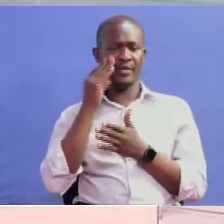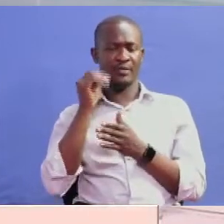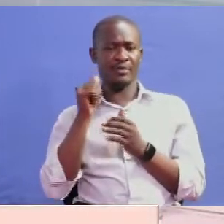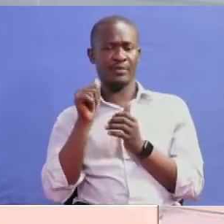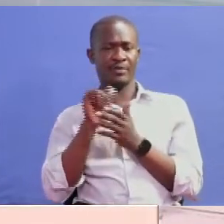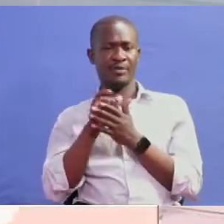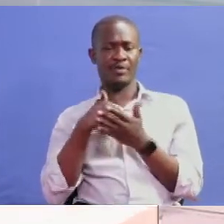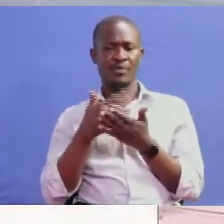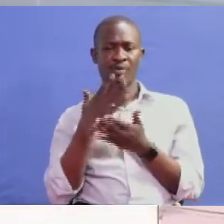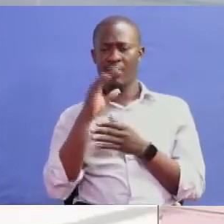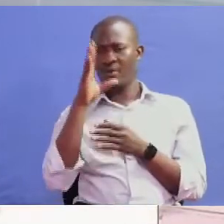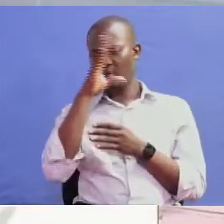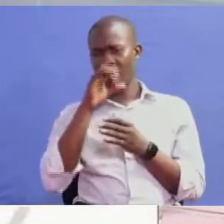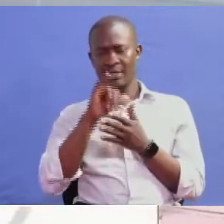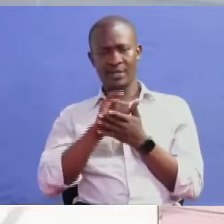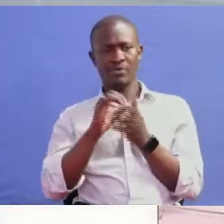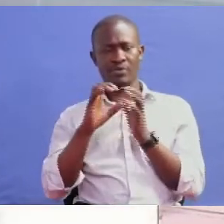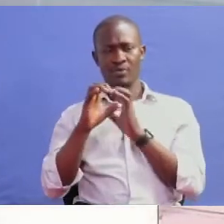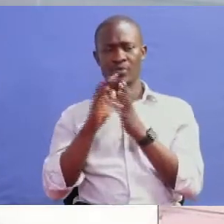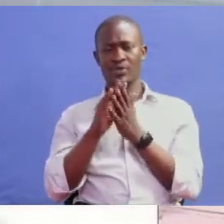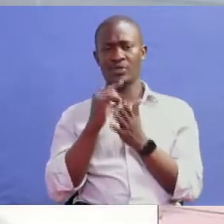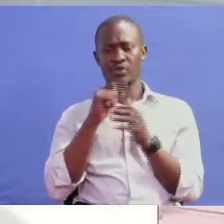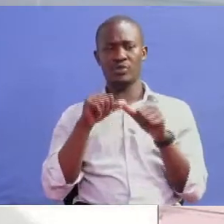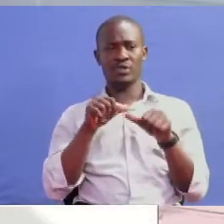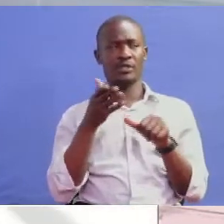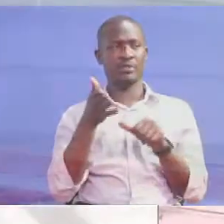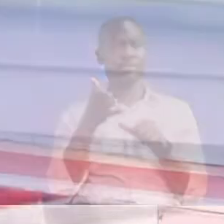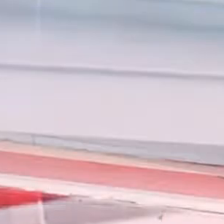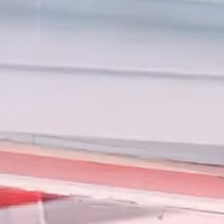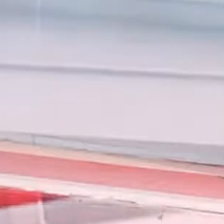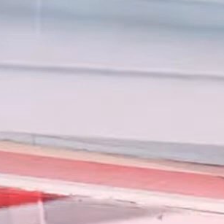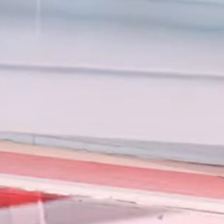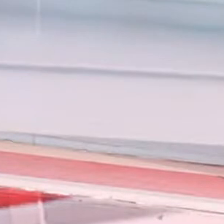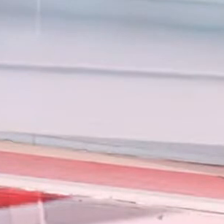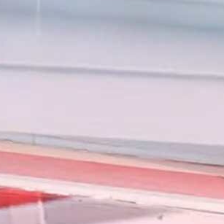Week. You don't want to miss that conversation, so stay with us.